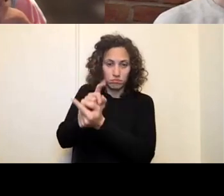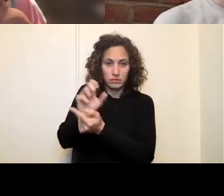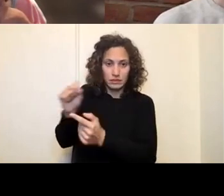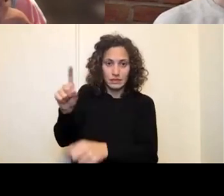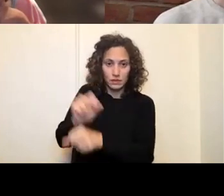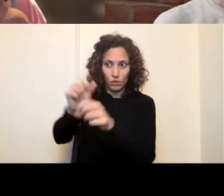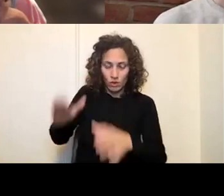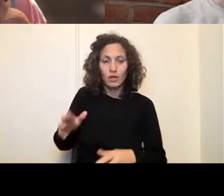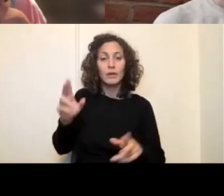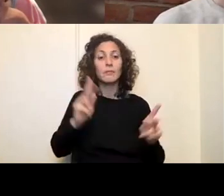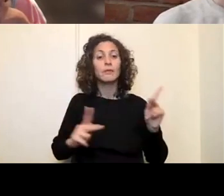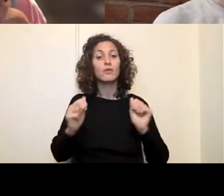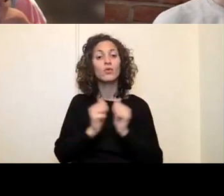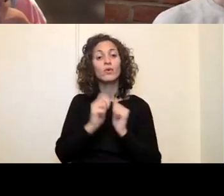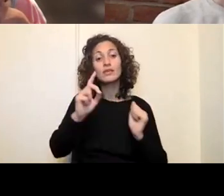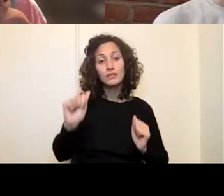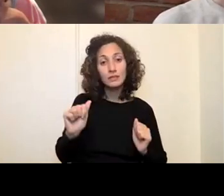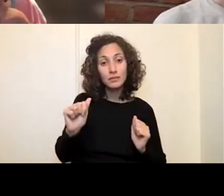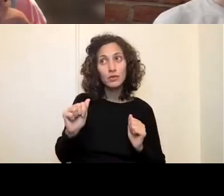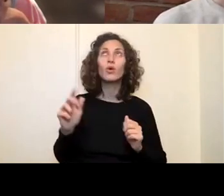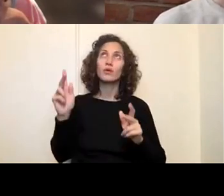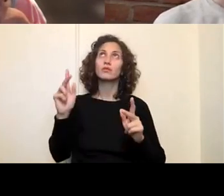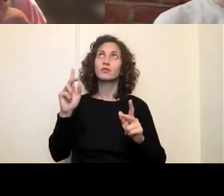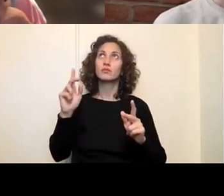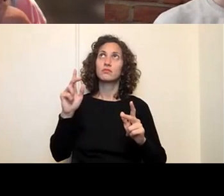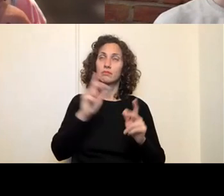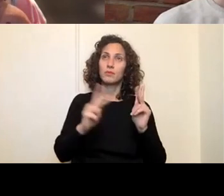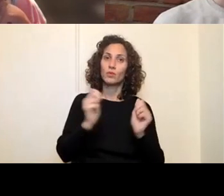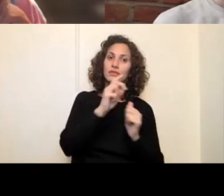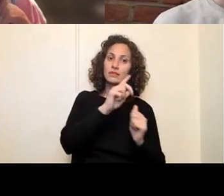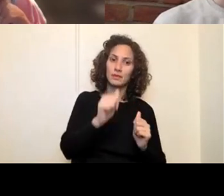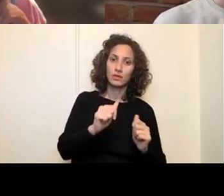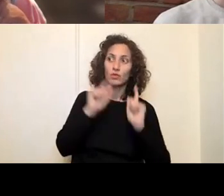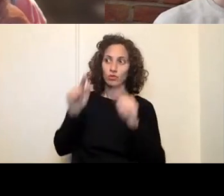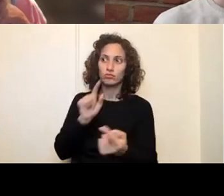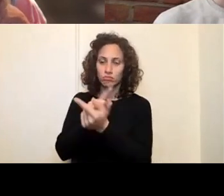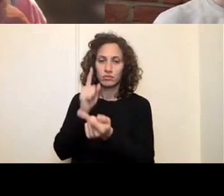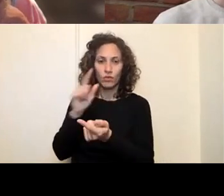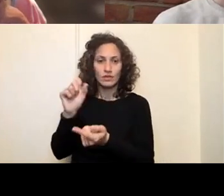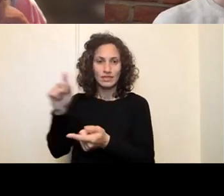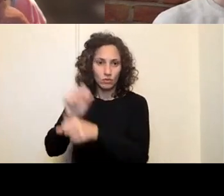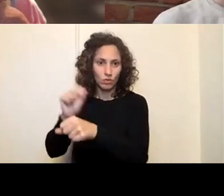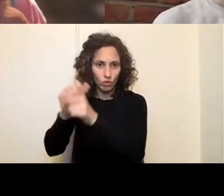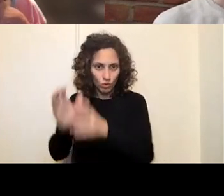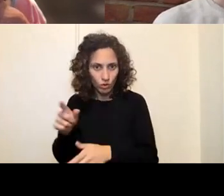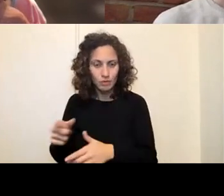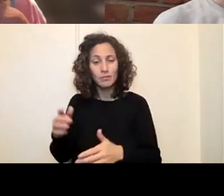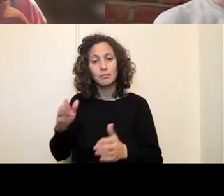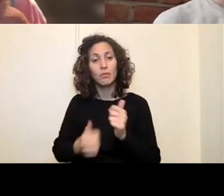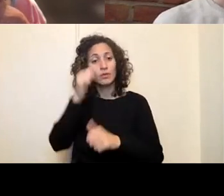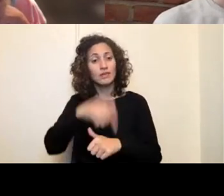people with disabled people who see sex workers, primarily a lot of it's focused